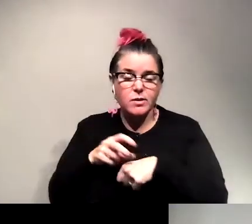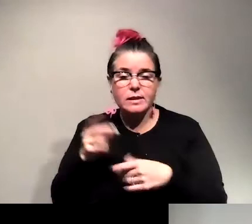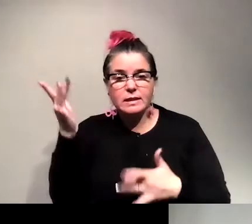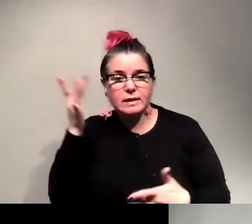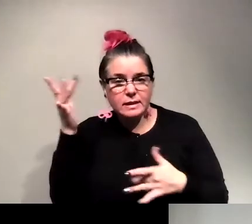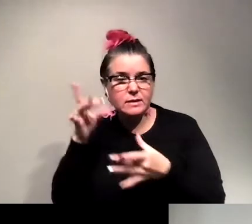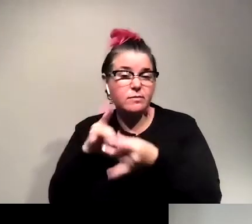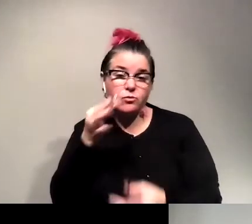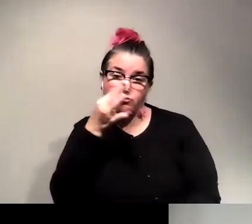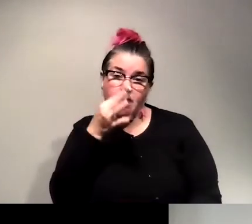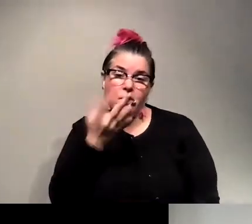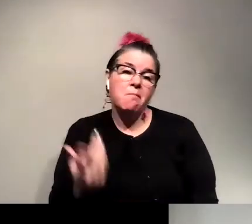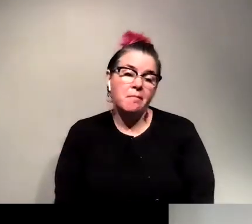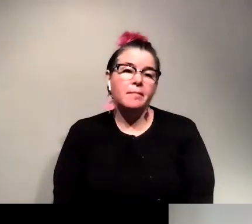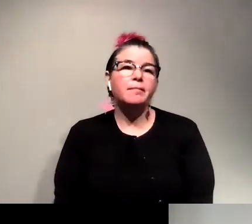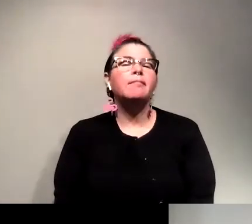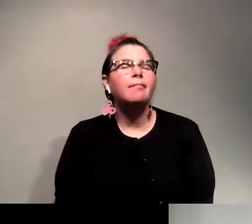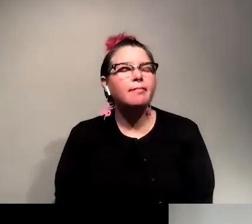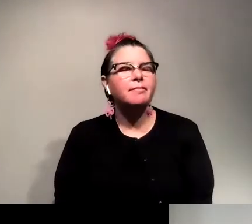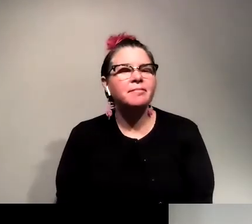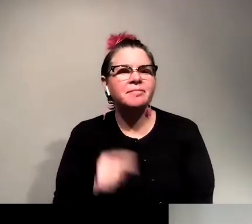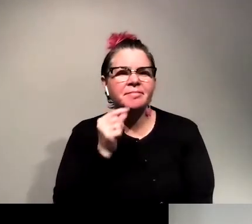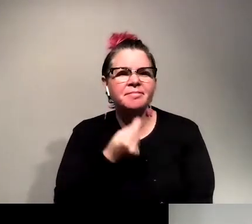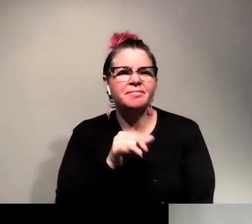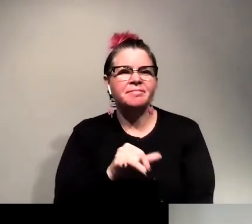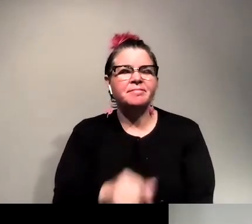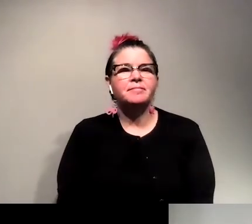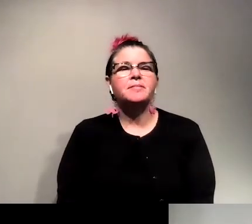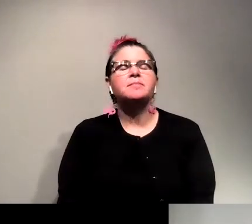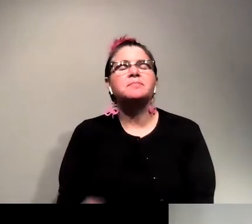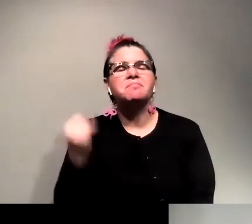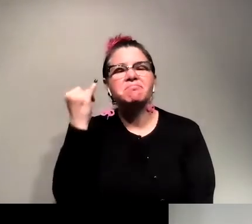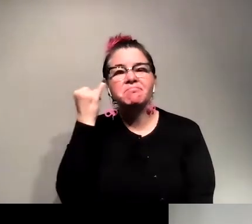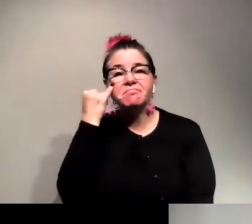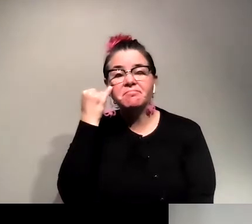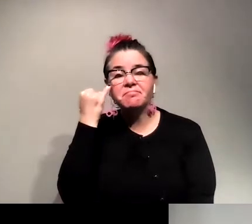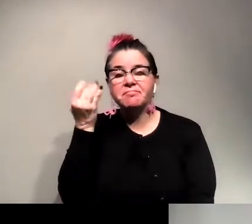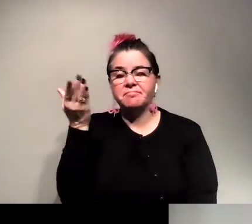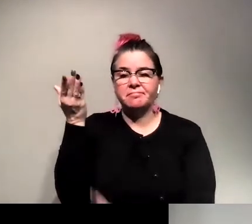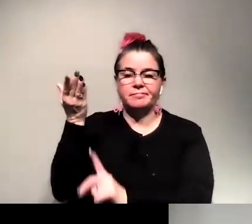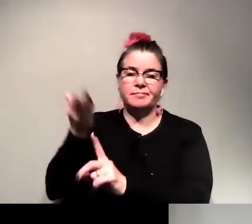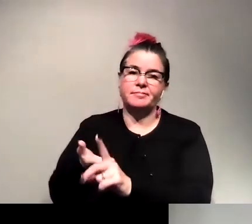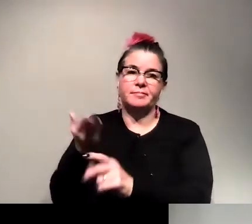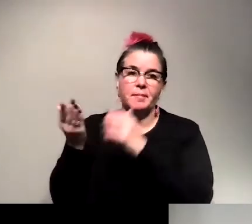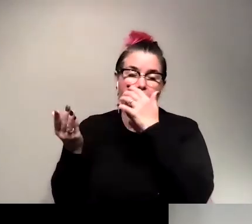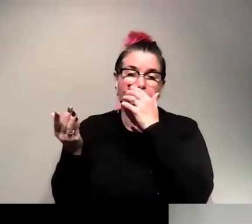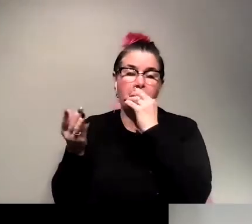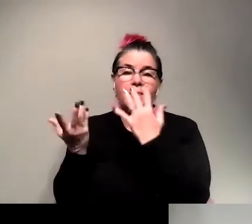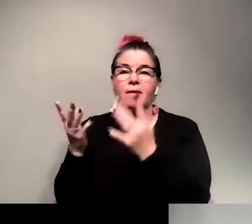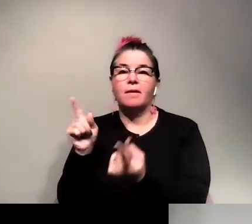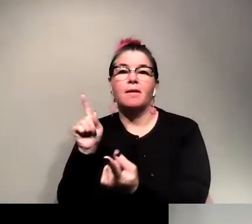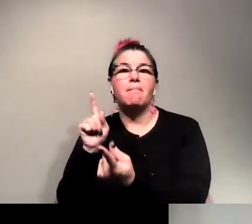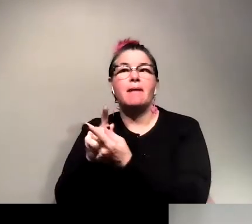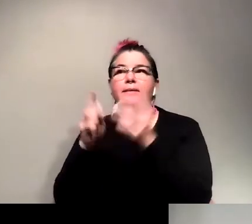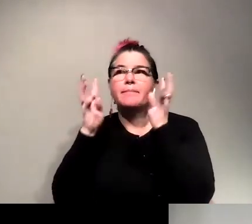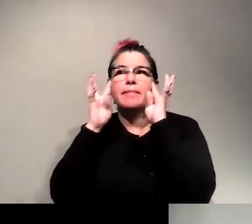strawberry. Super cool. So let's say in a hypothetical situation, you like met some eccentric rich person